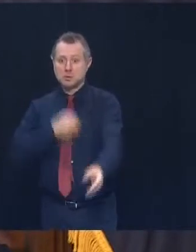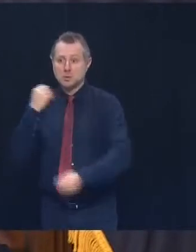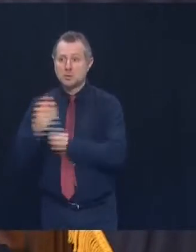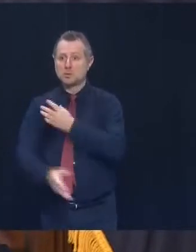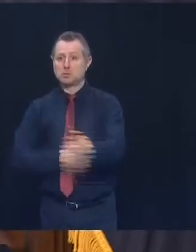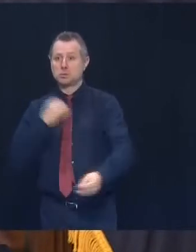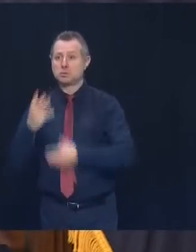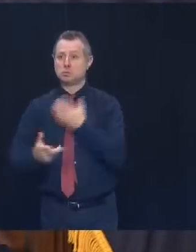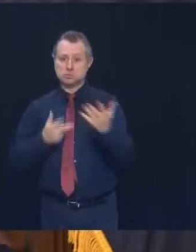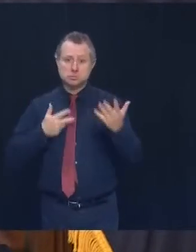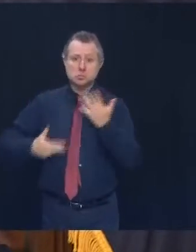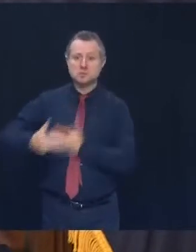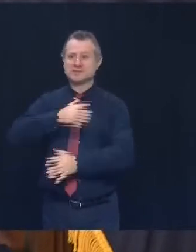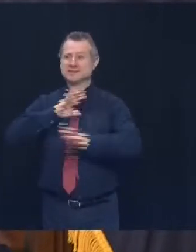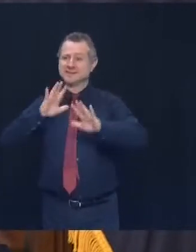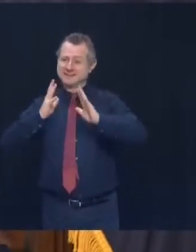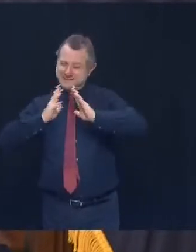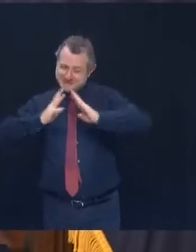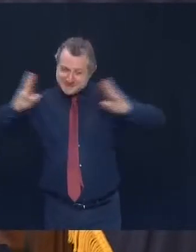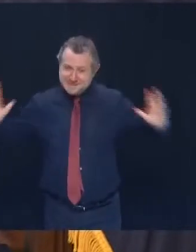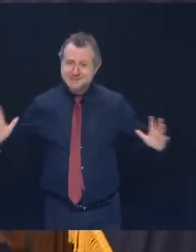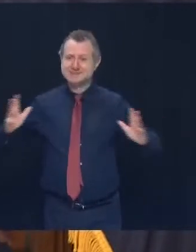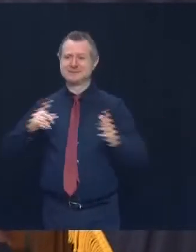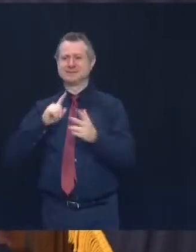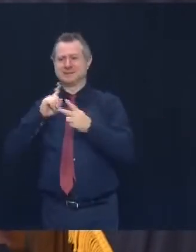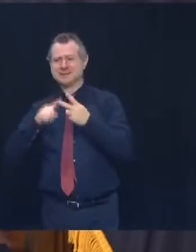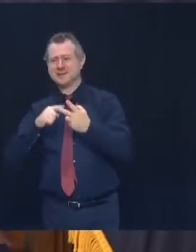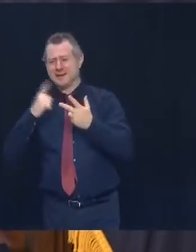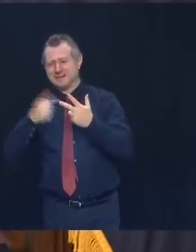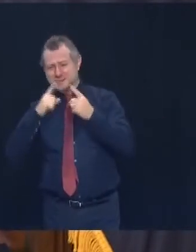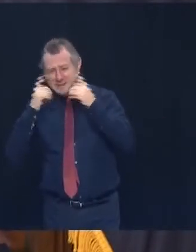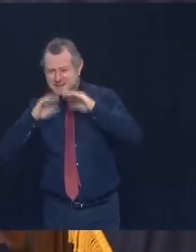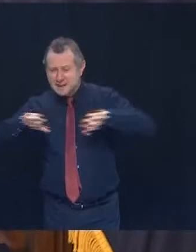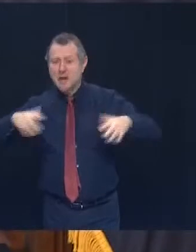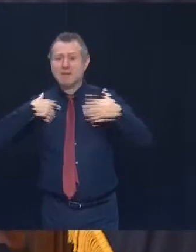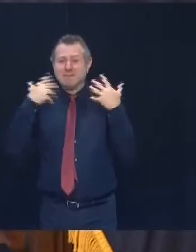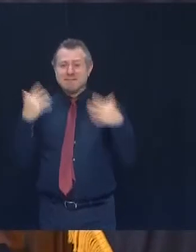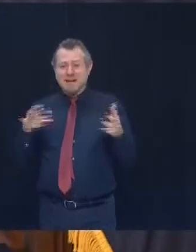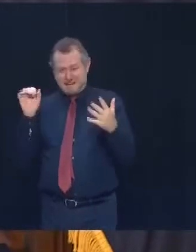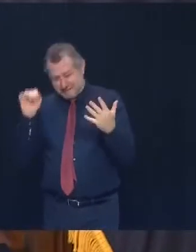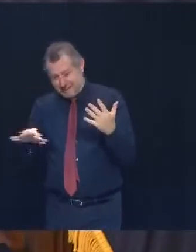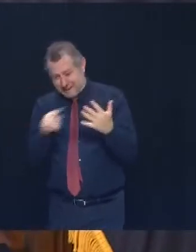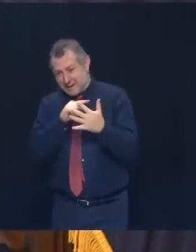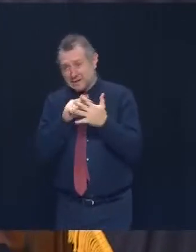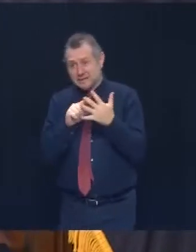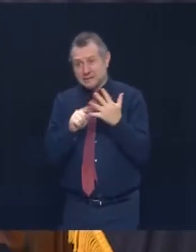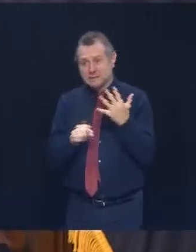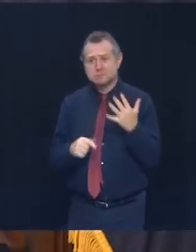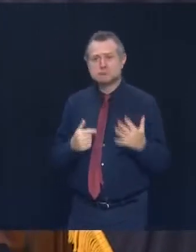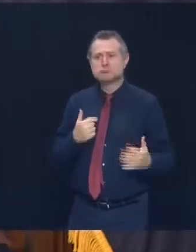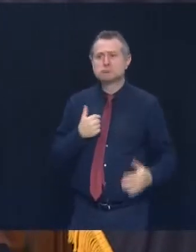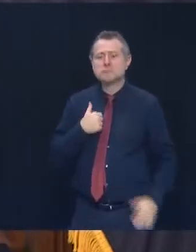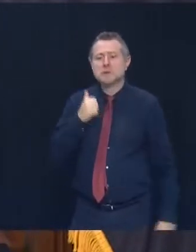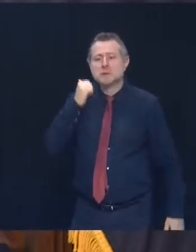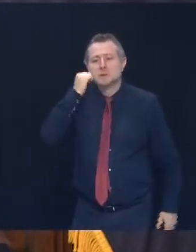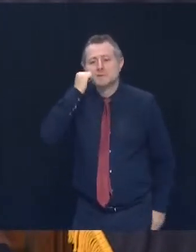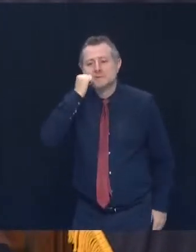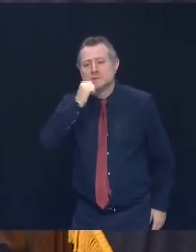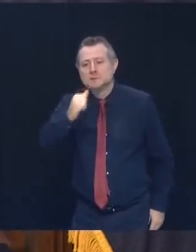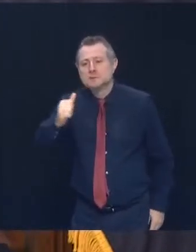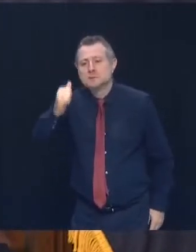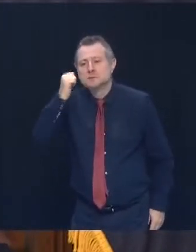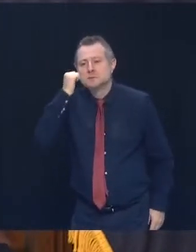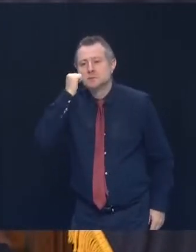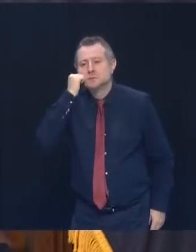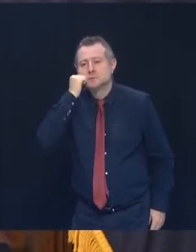distancing requirements. I mean, I did it every day in every